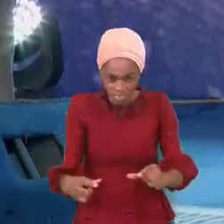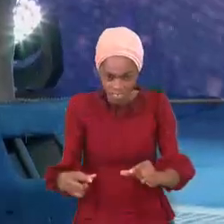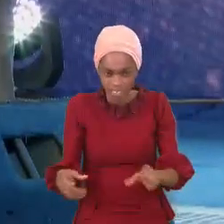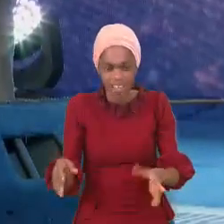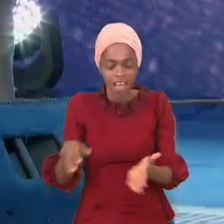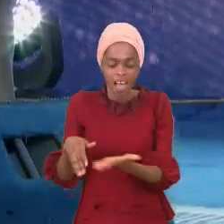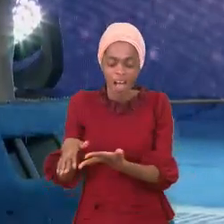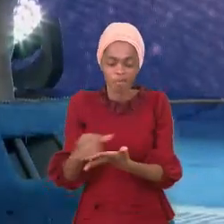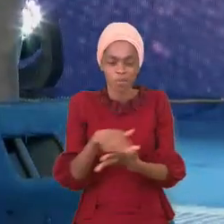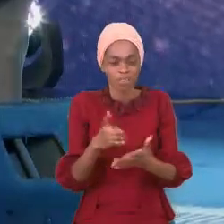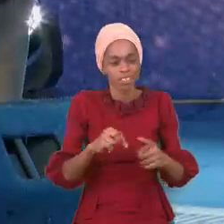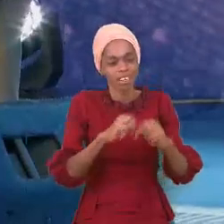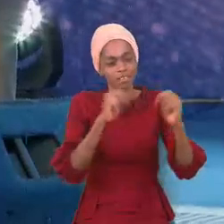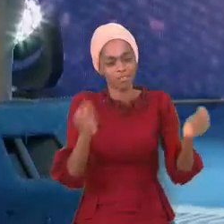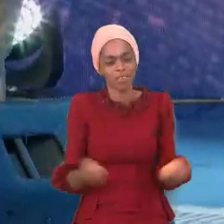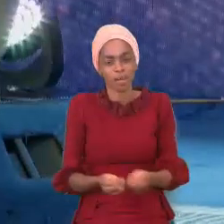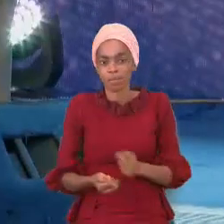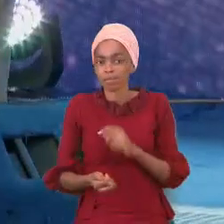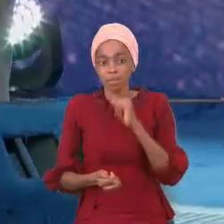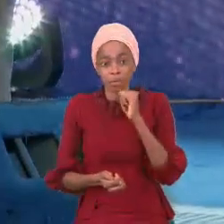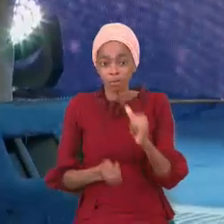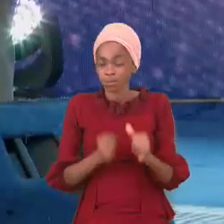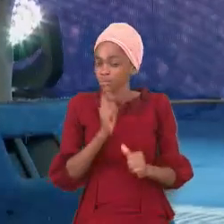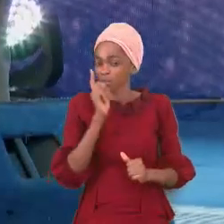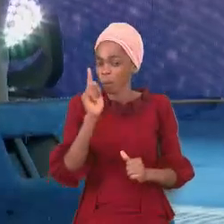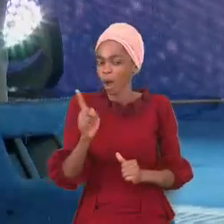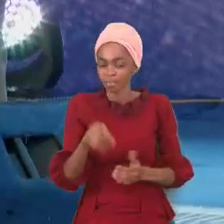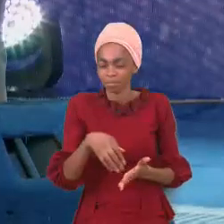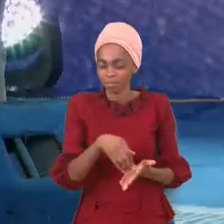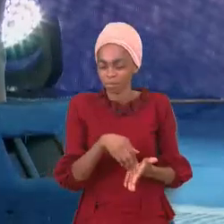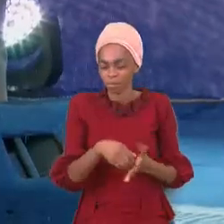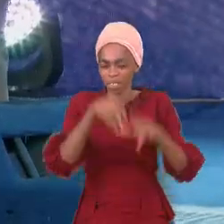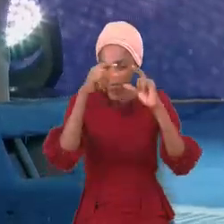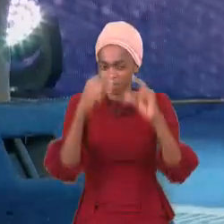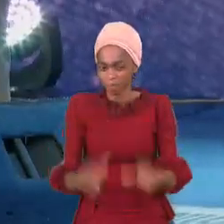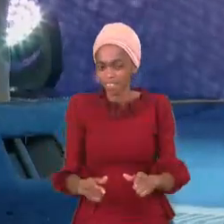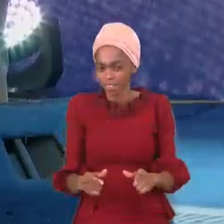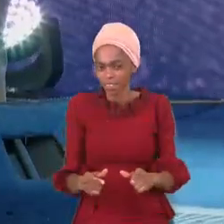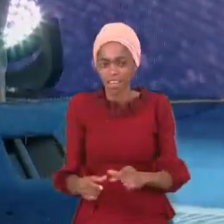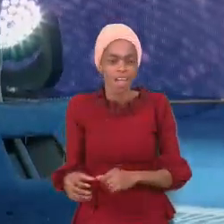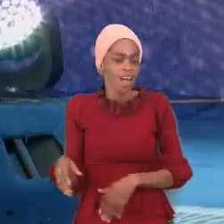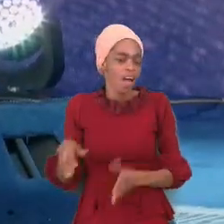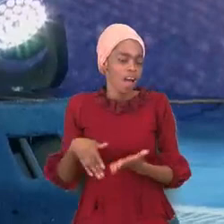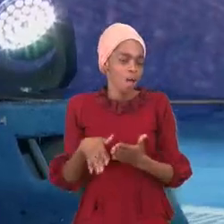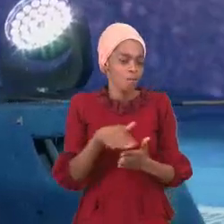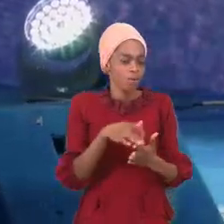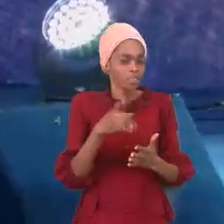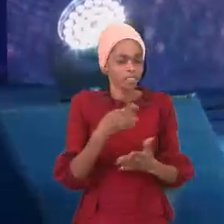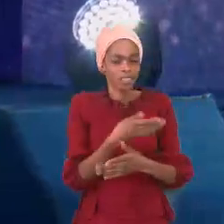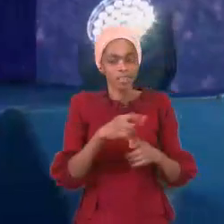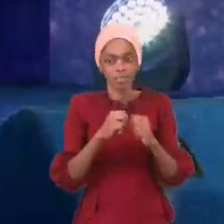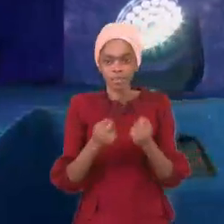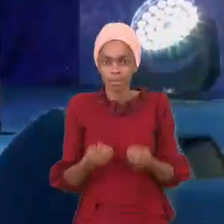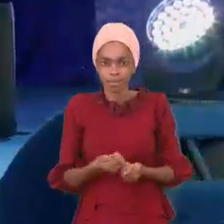among their tribes. Not one feeble person among their tribes. Whatever